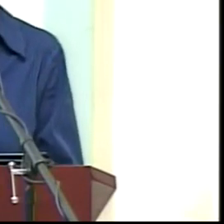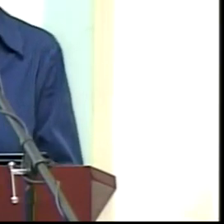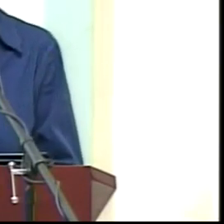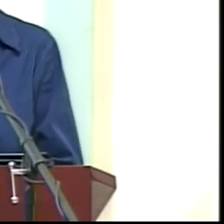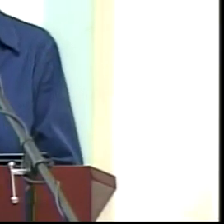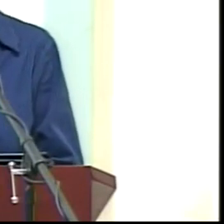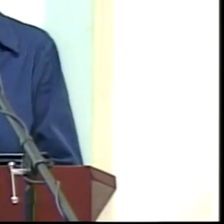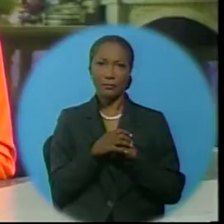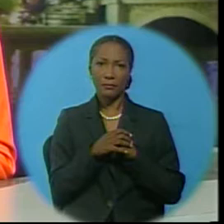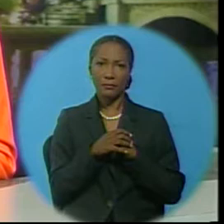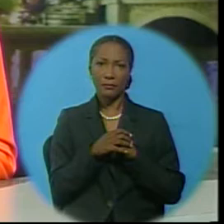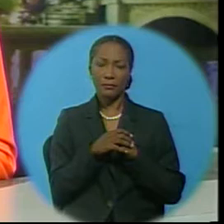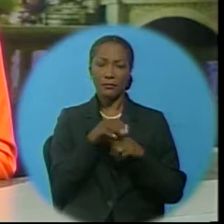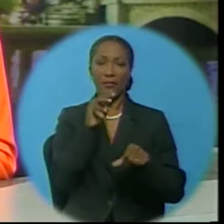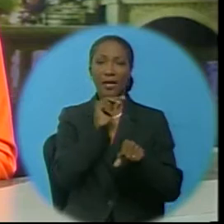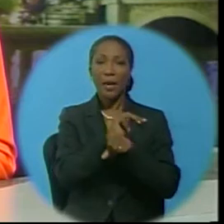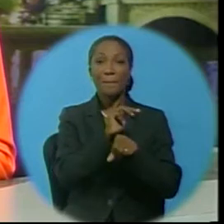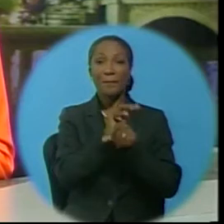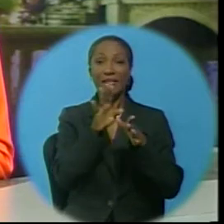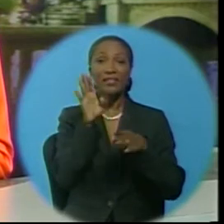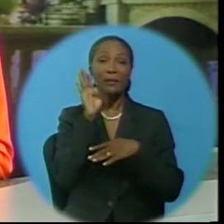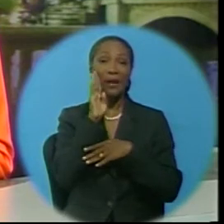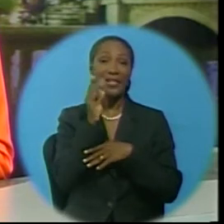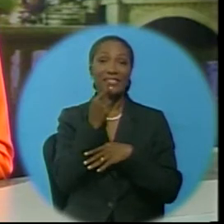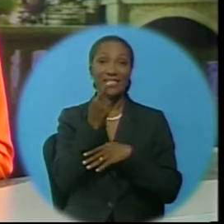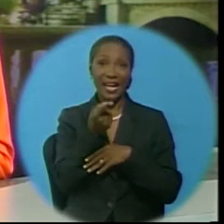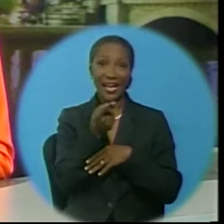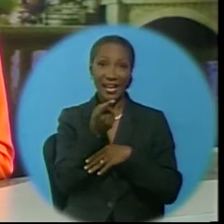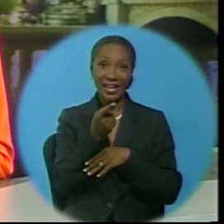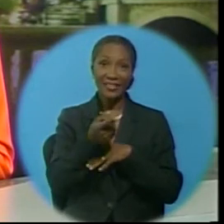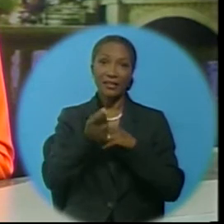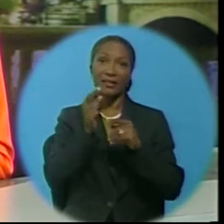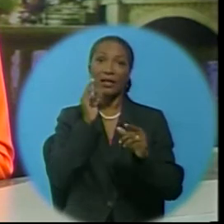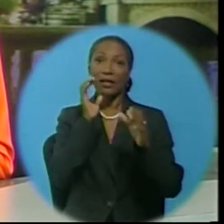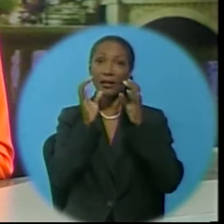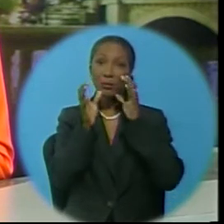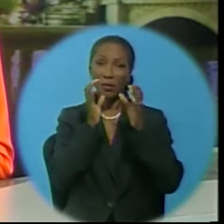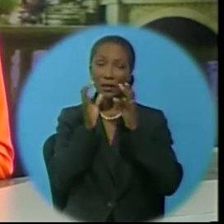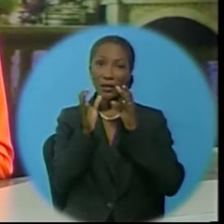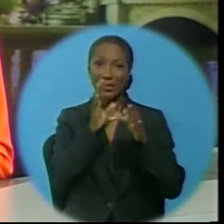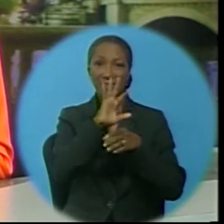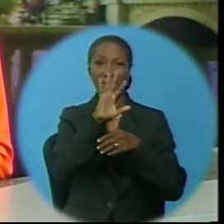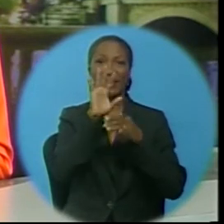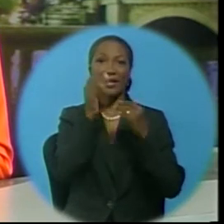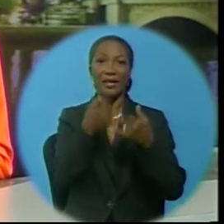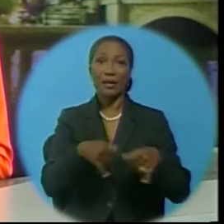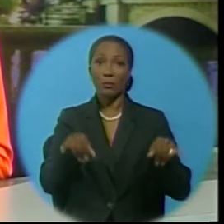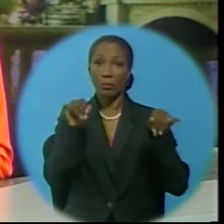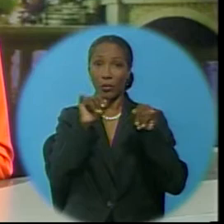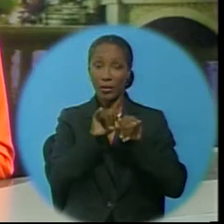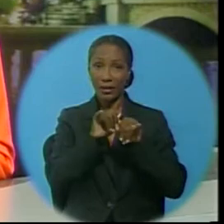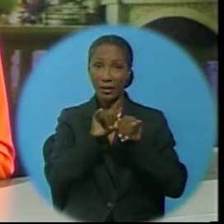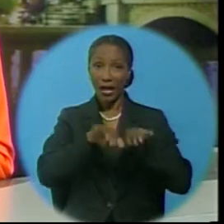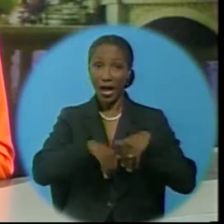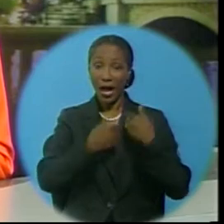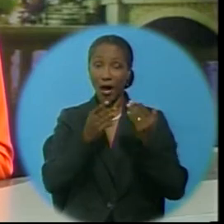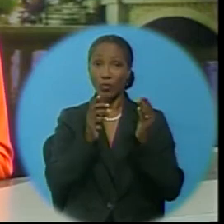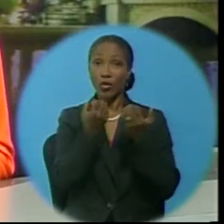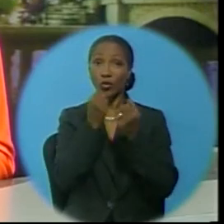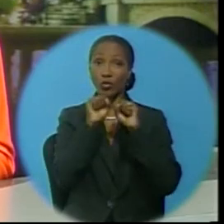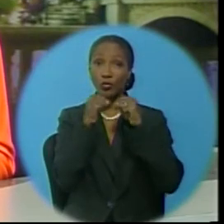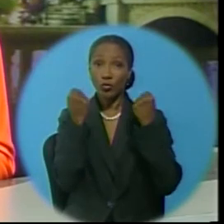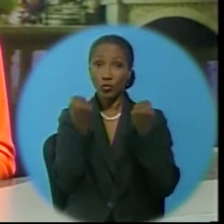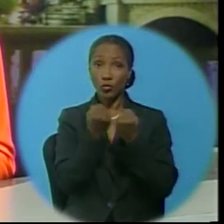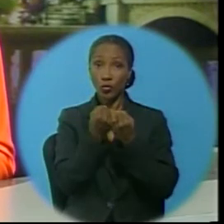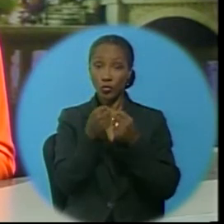way. Minister Bayer says dialogue plays an integral role in the development of social partnerships. Once national